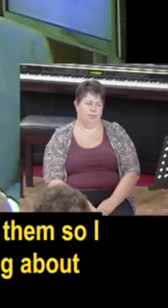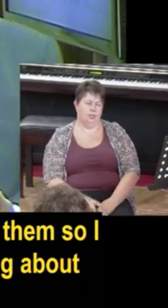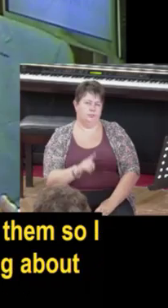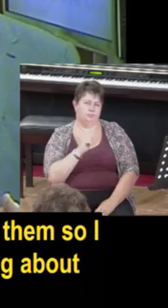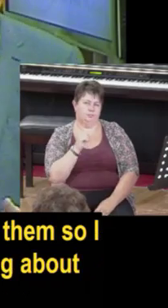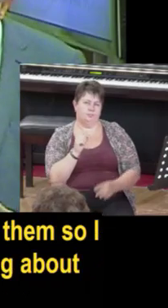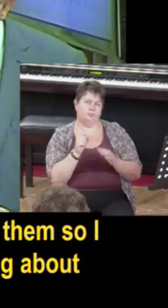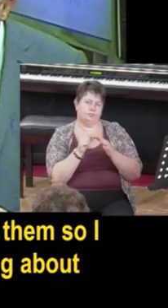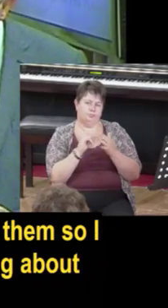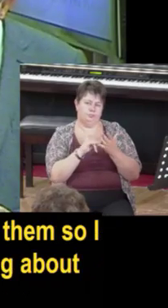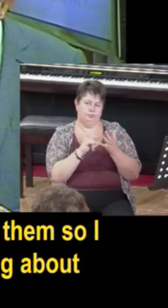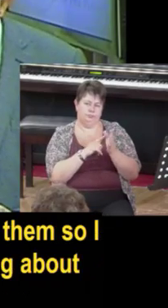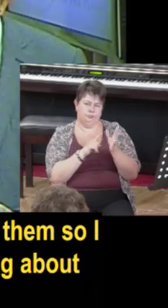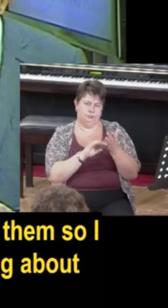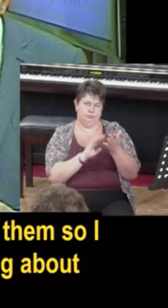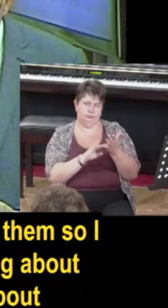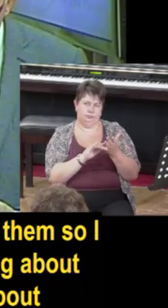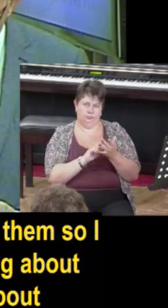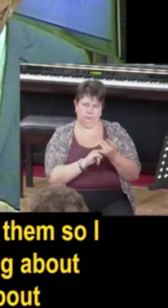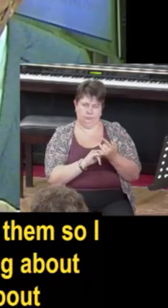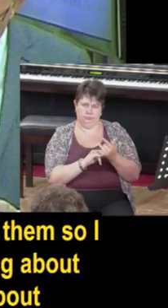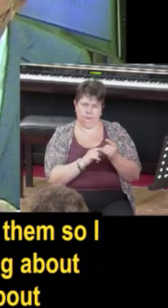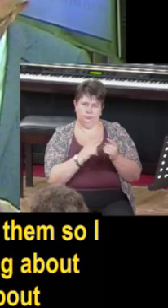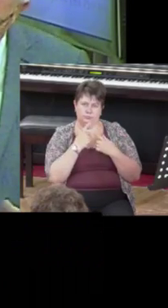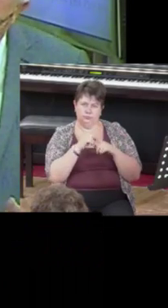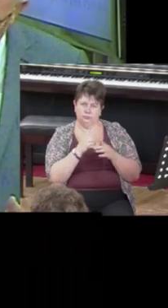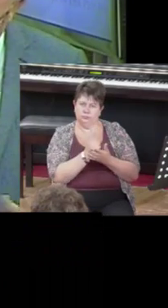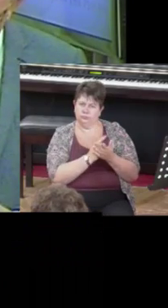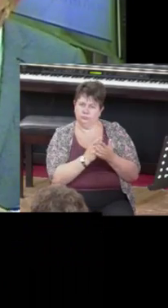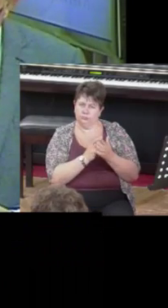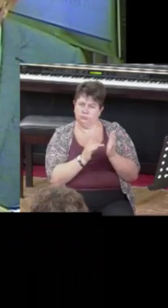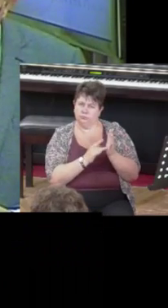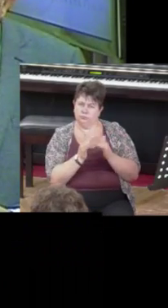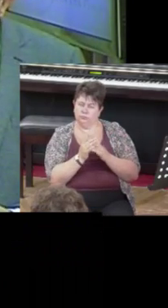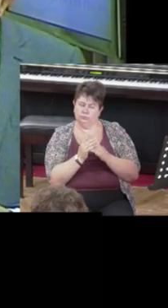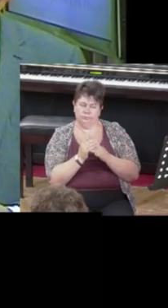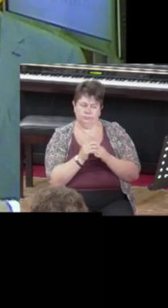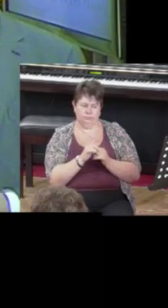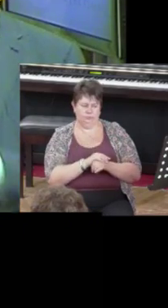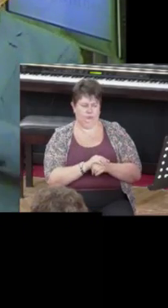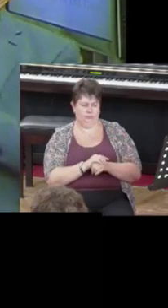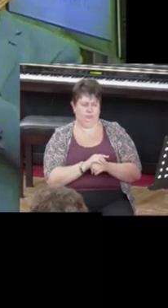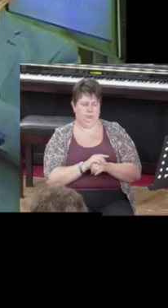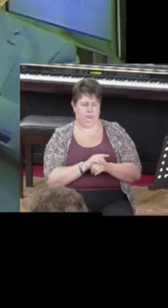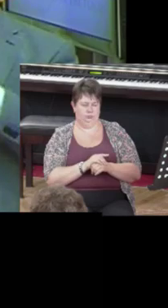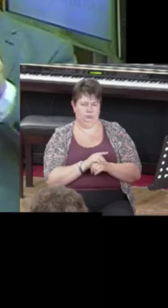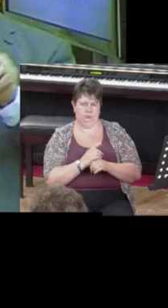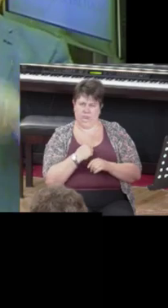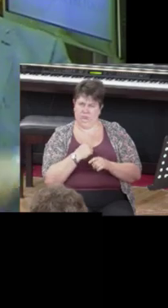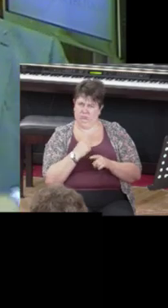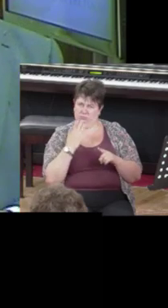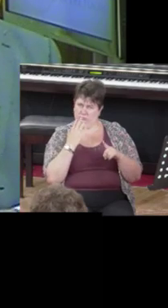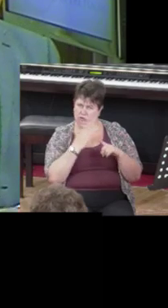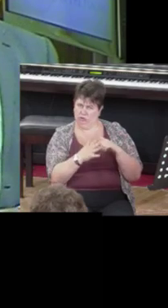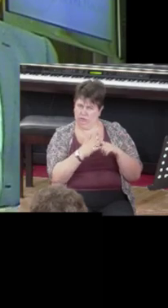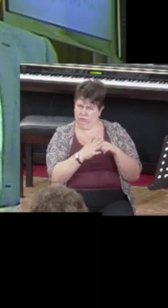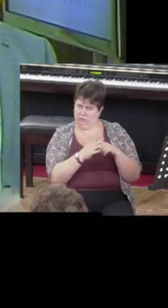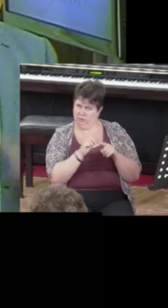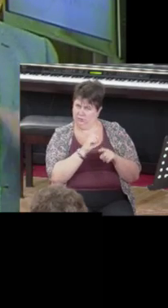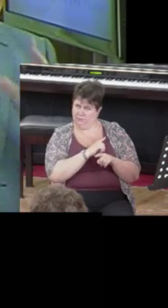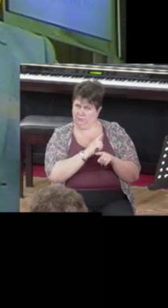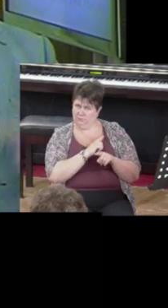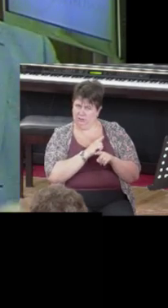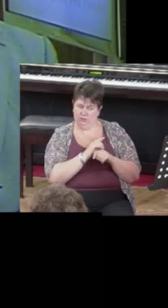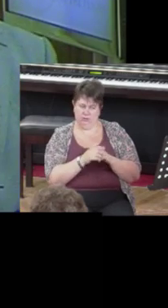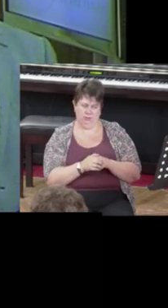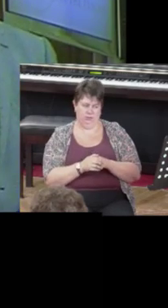does the book of Psalms say about Jesus? Well, it might be an odd question to consider, but it's precisely why I've entitled this sermon, if